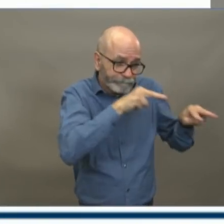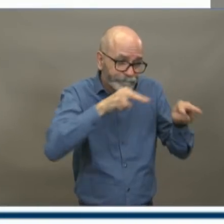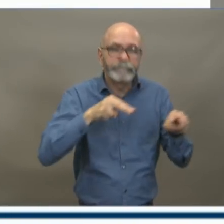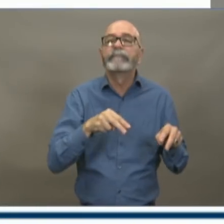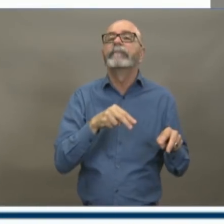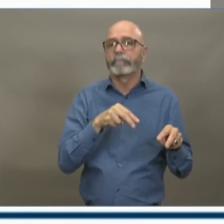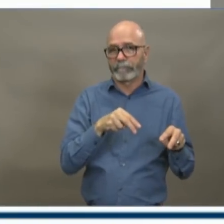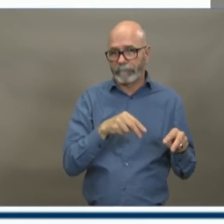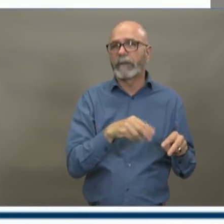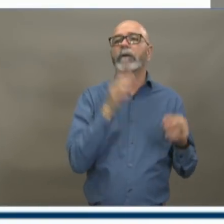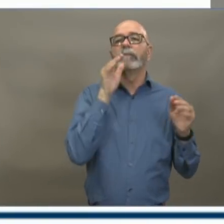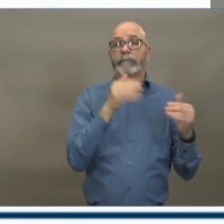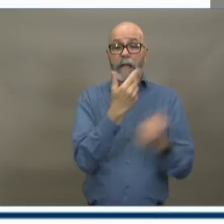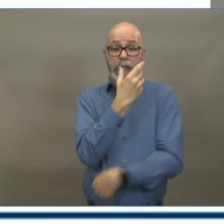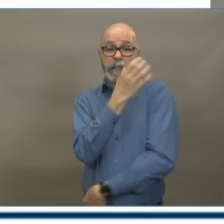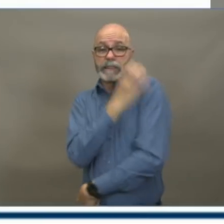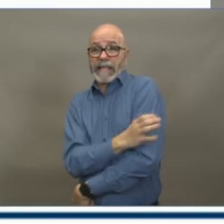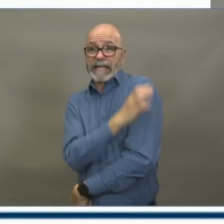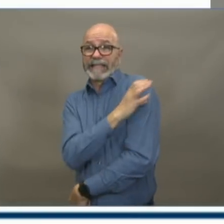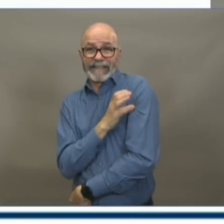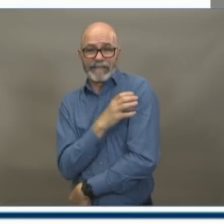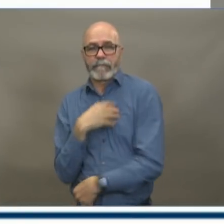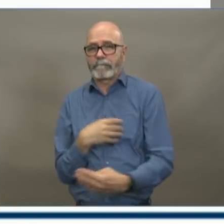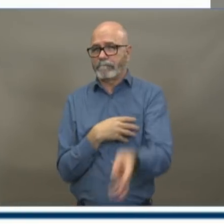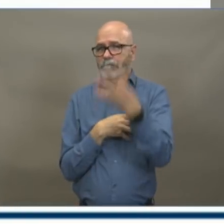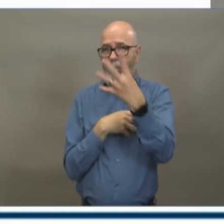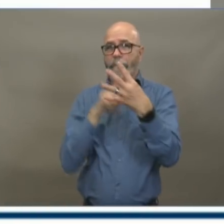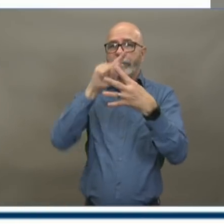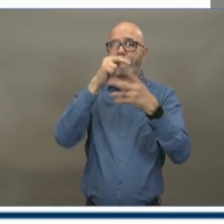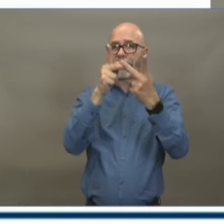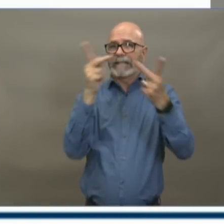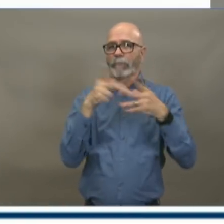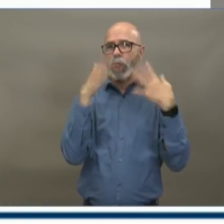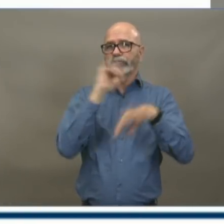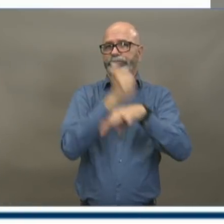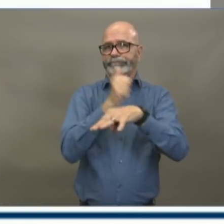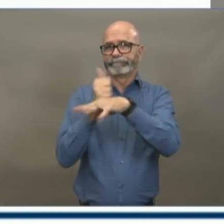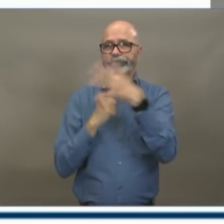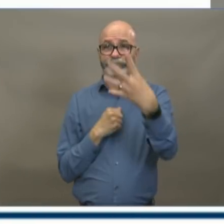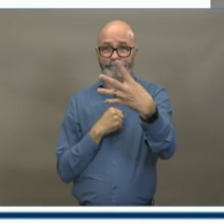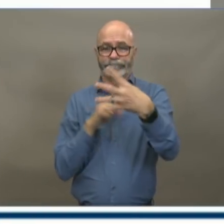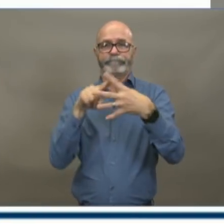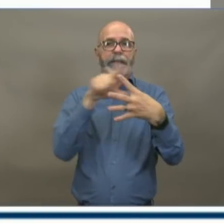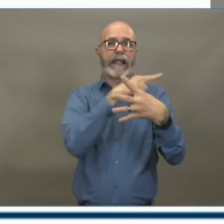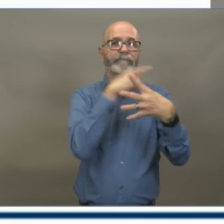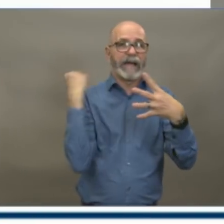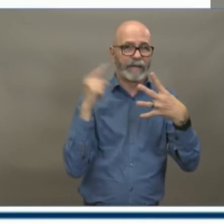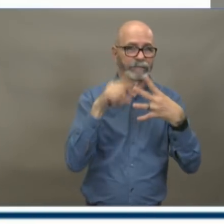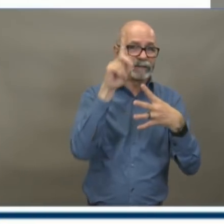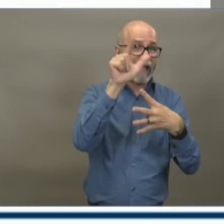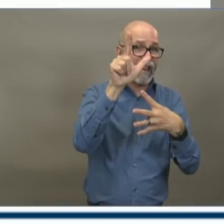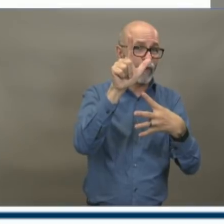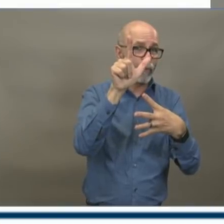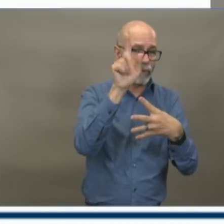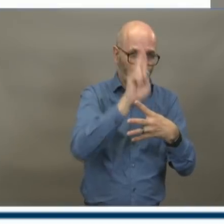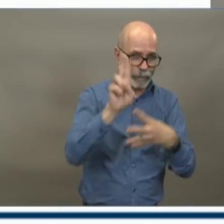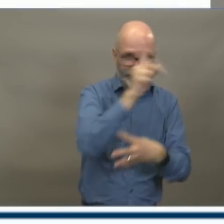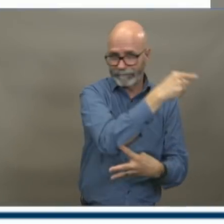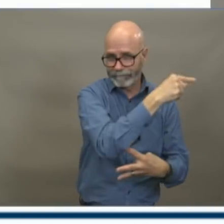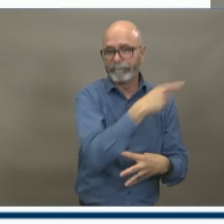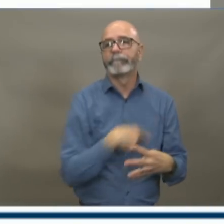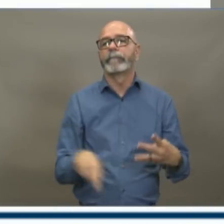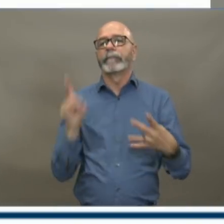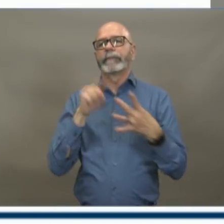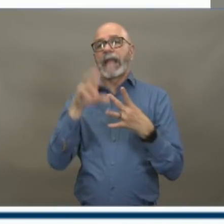worker clinics in 4 locations, in Halifax at the Dalhousie University, Cape Breton Regional